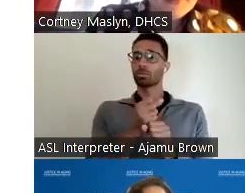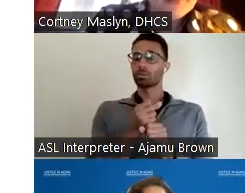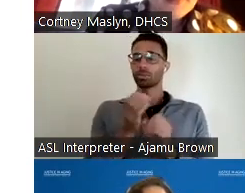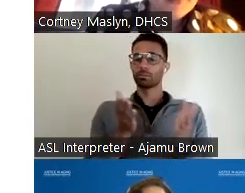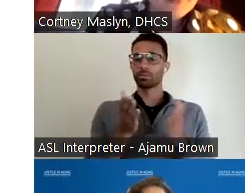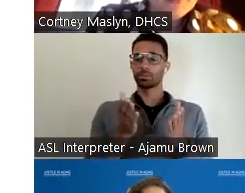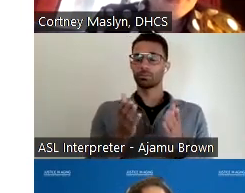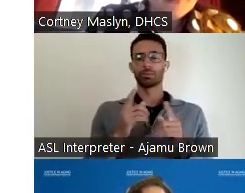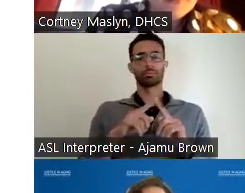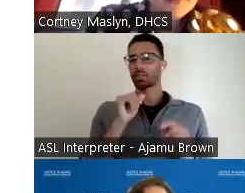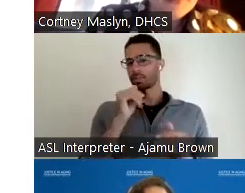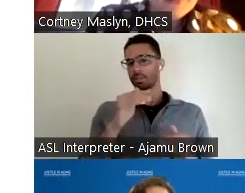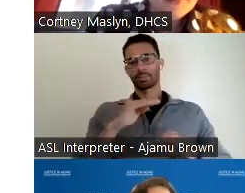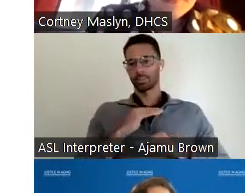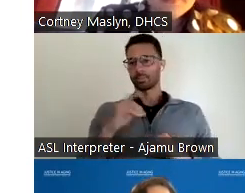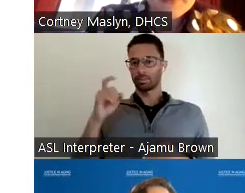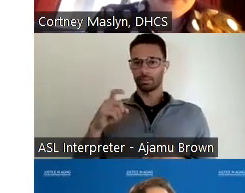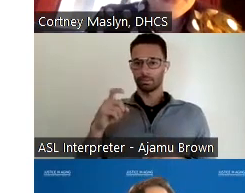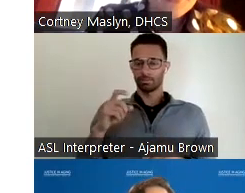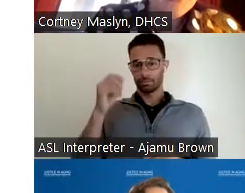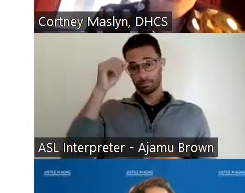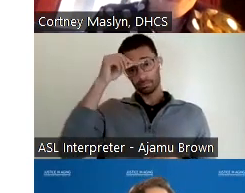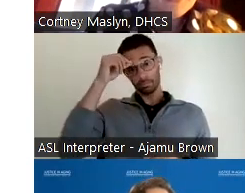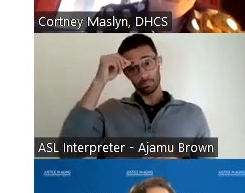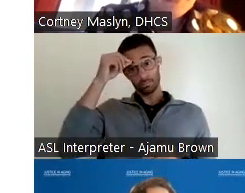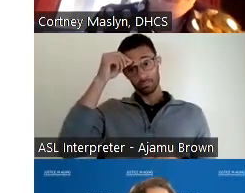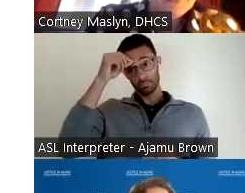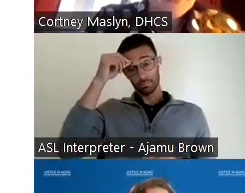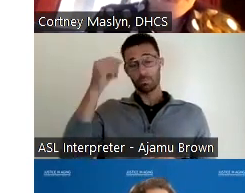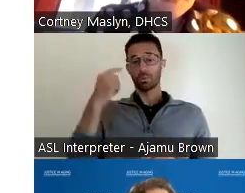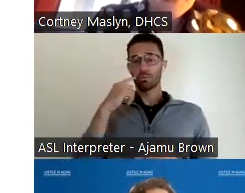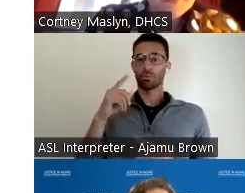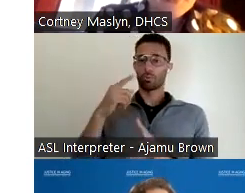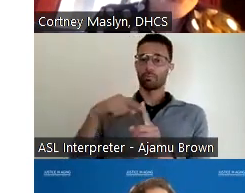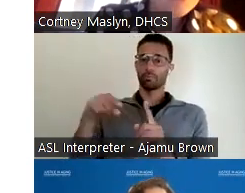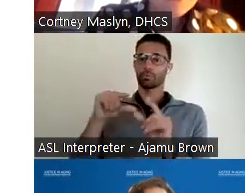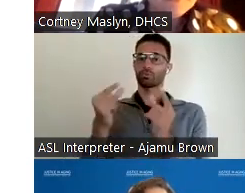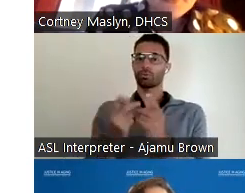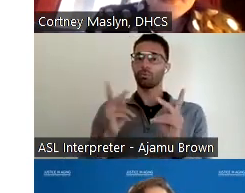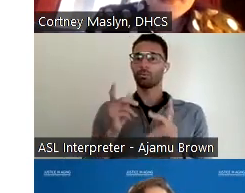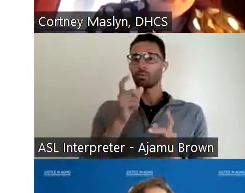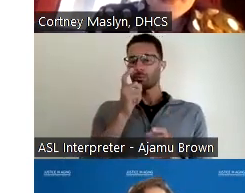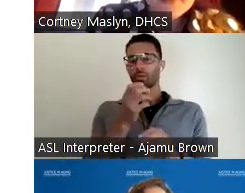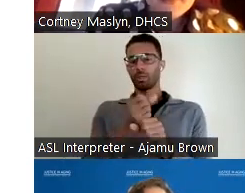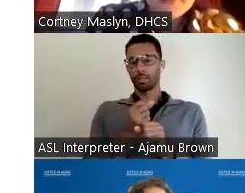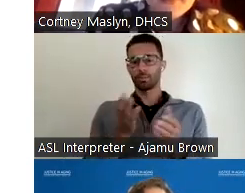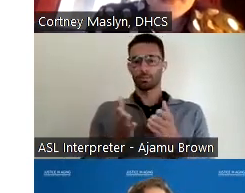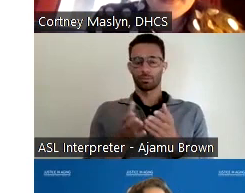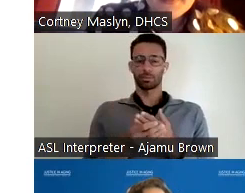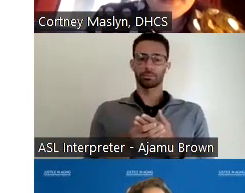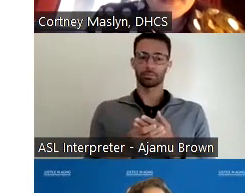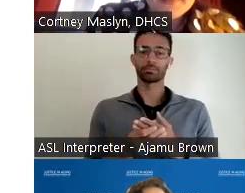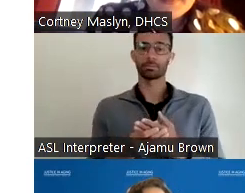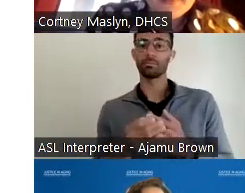needs? So who has unmet needs in that group of people that are accessing these services? And then finally, we also would like